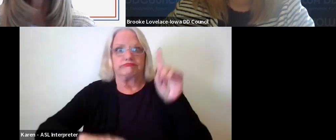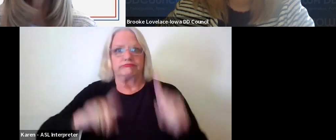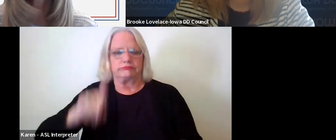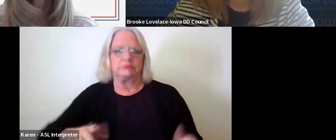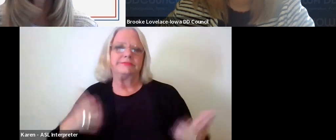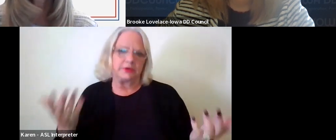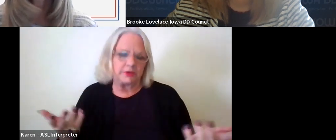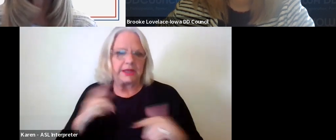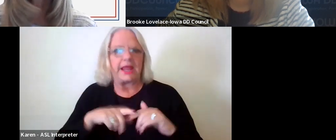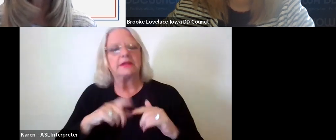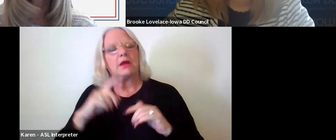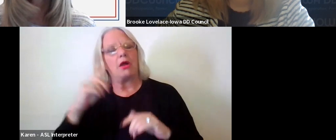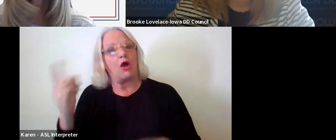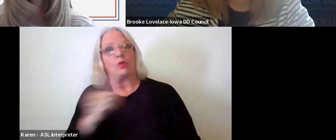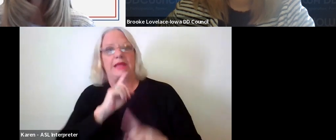specific questions.